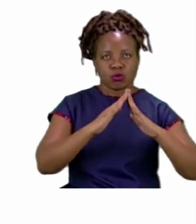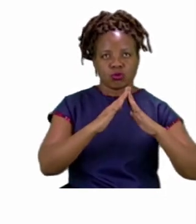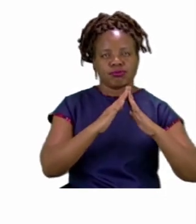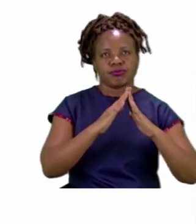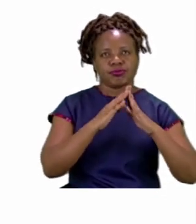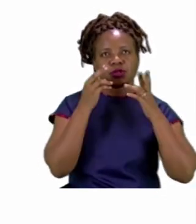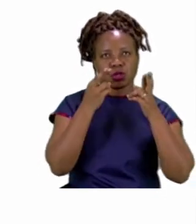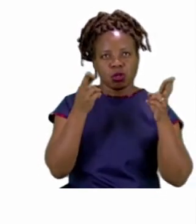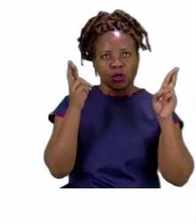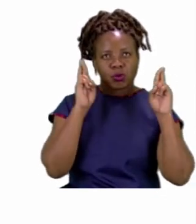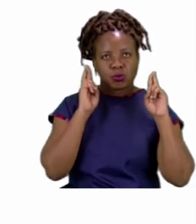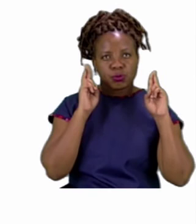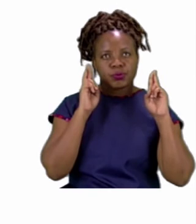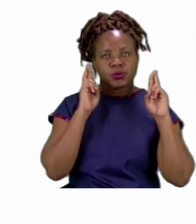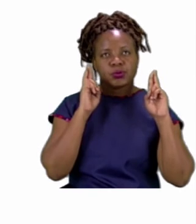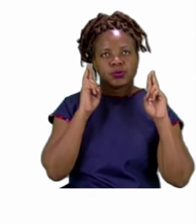bathroom,